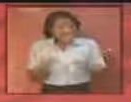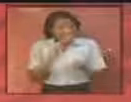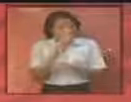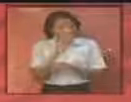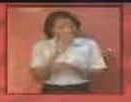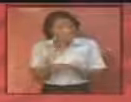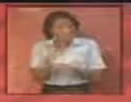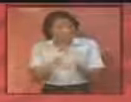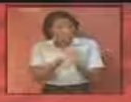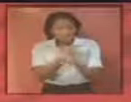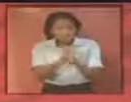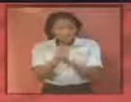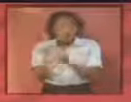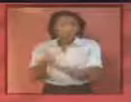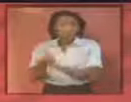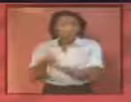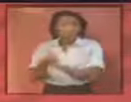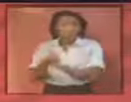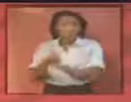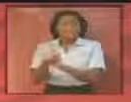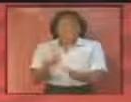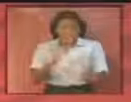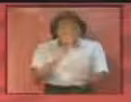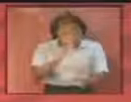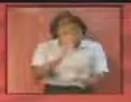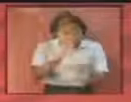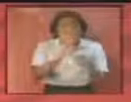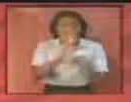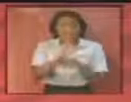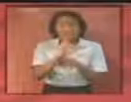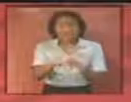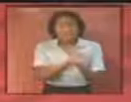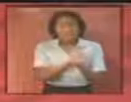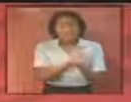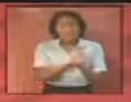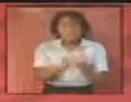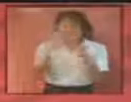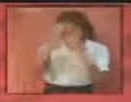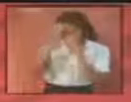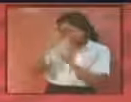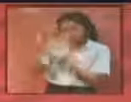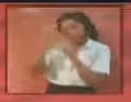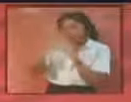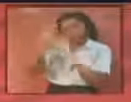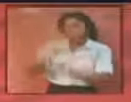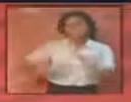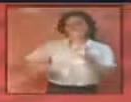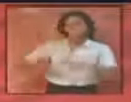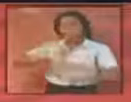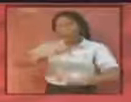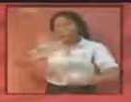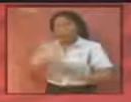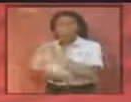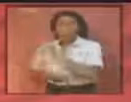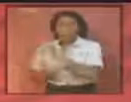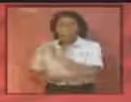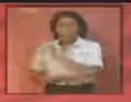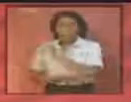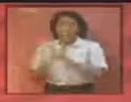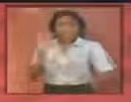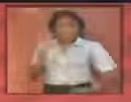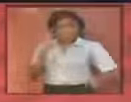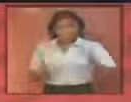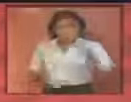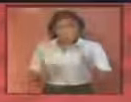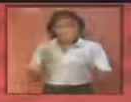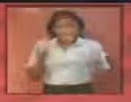for new variants and share this information openly with the global scientific community so that when significant variants